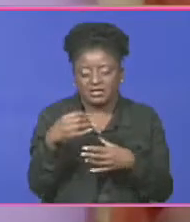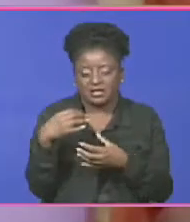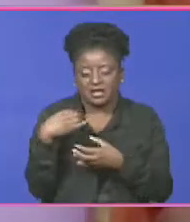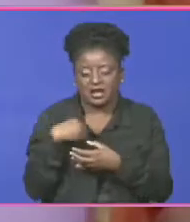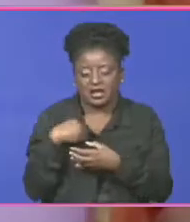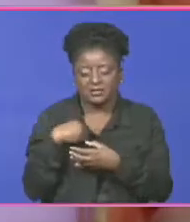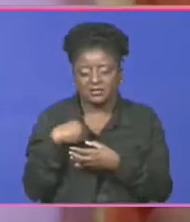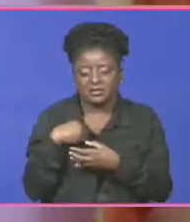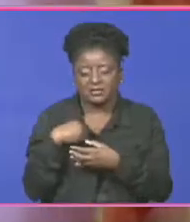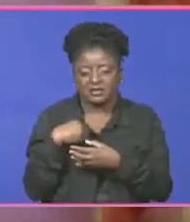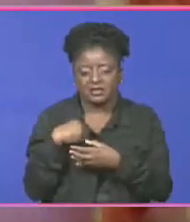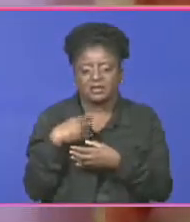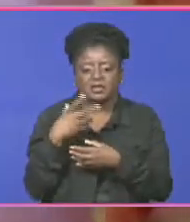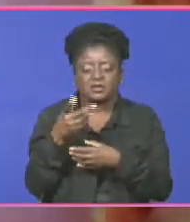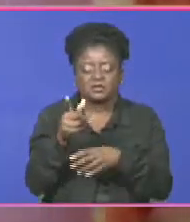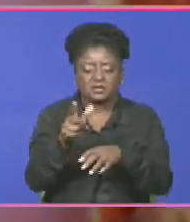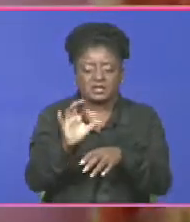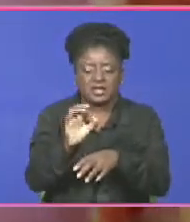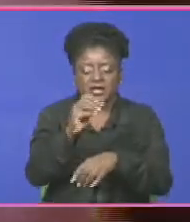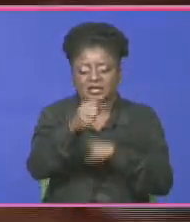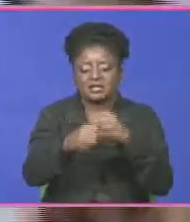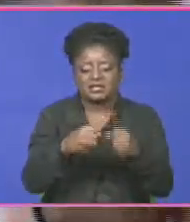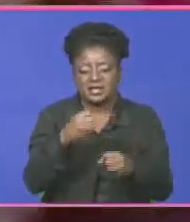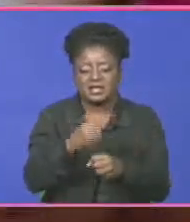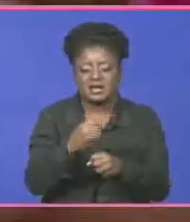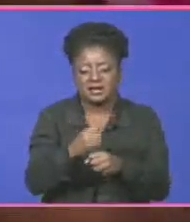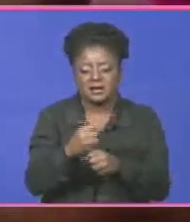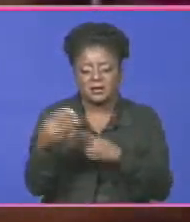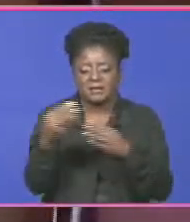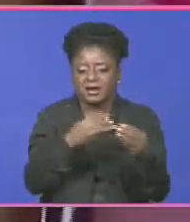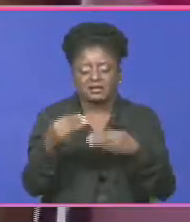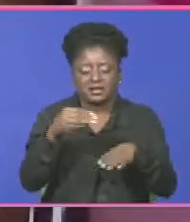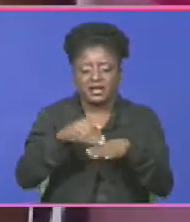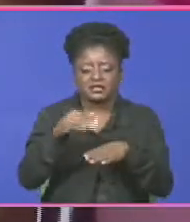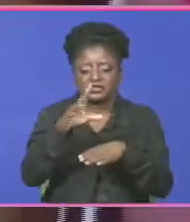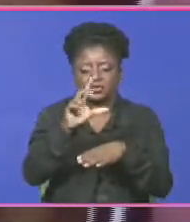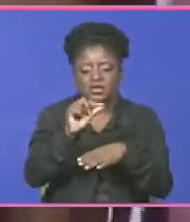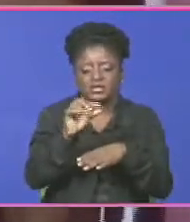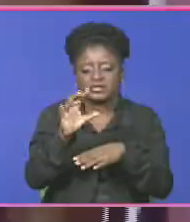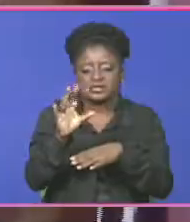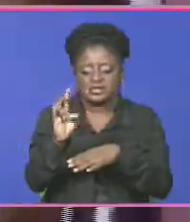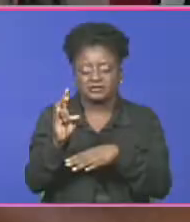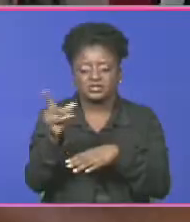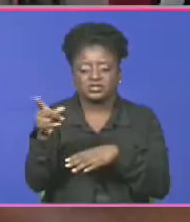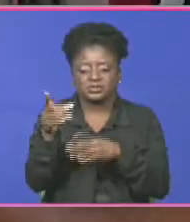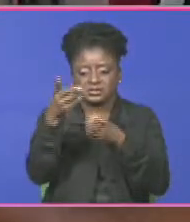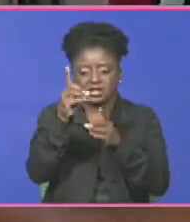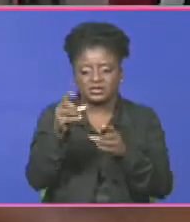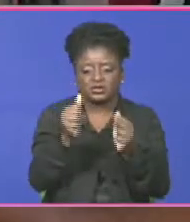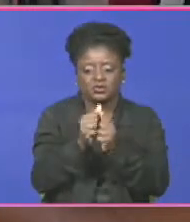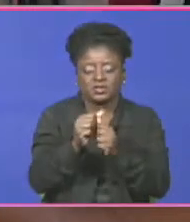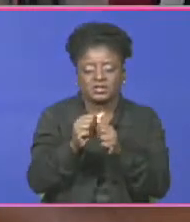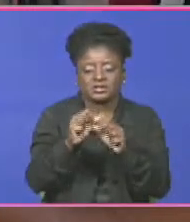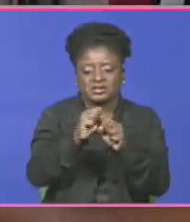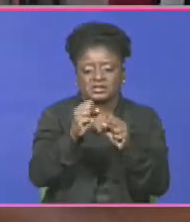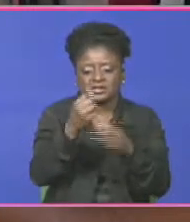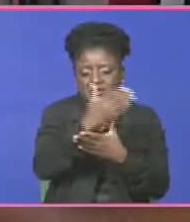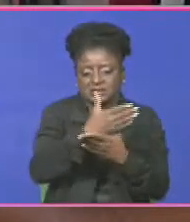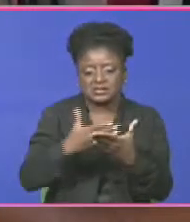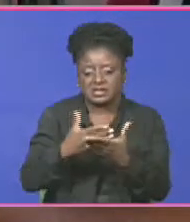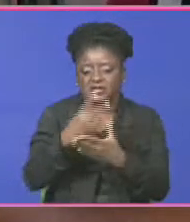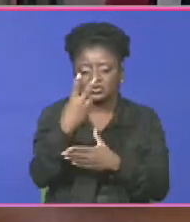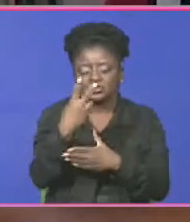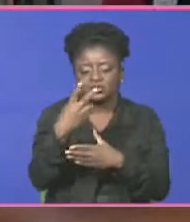survivor, 37-year-old Lakeisha Bastian. At 27, she was diagnosed with stage 2 breast cancer and lost her mother to the disease years